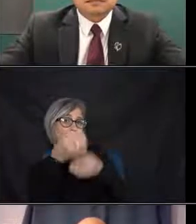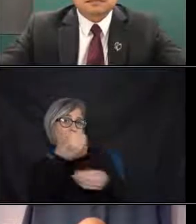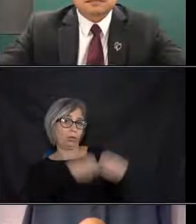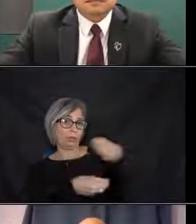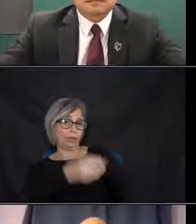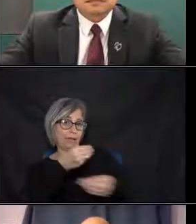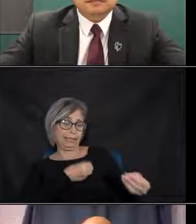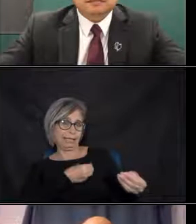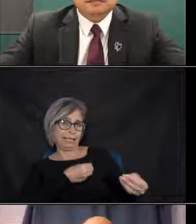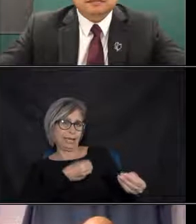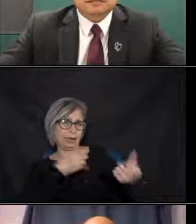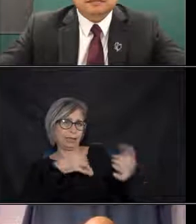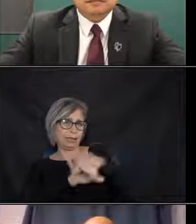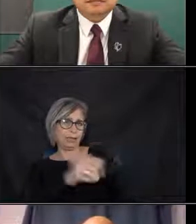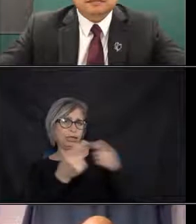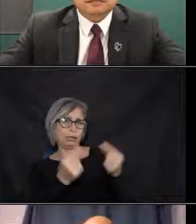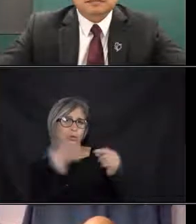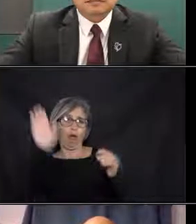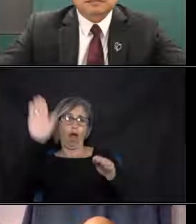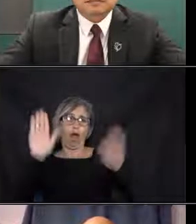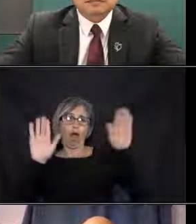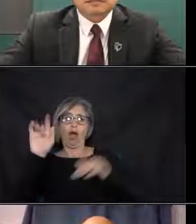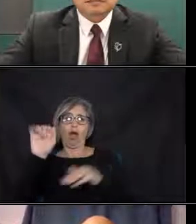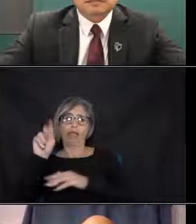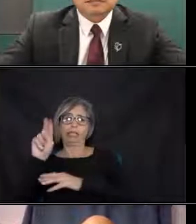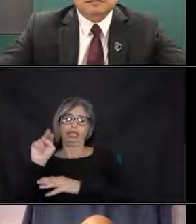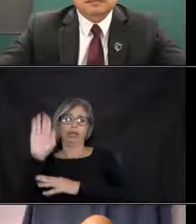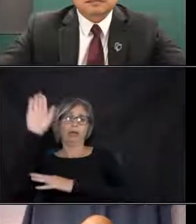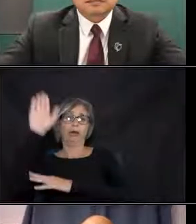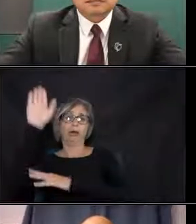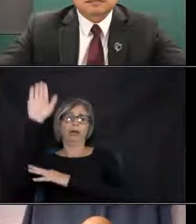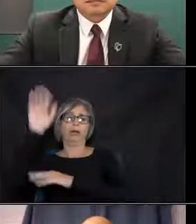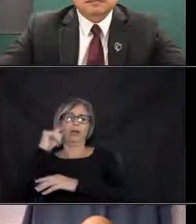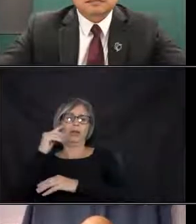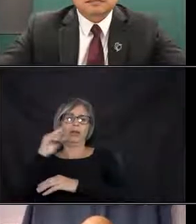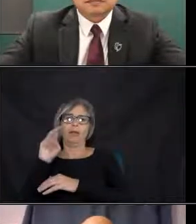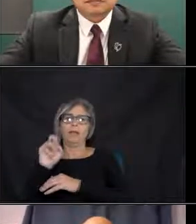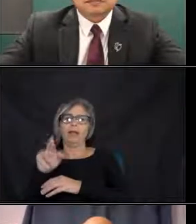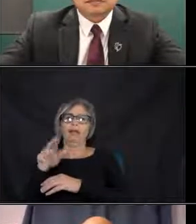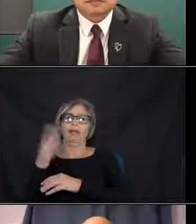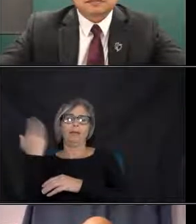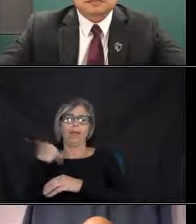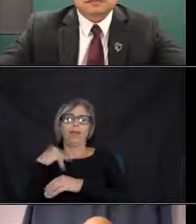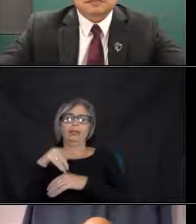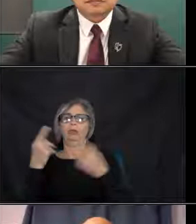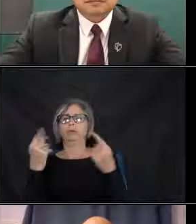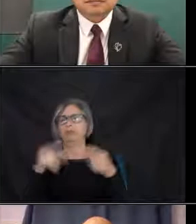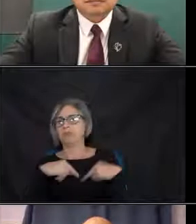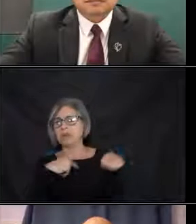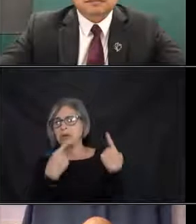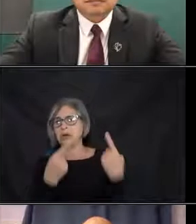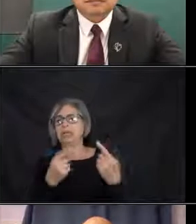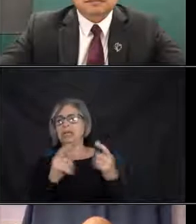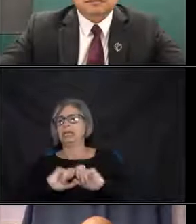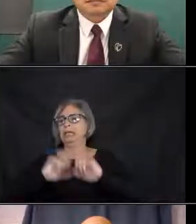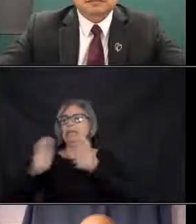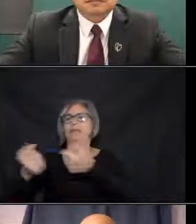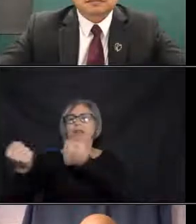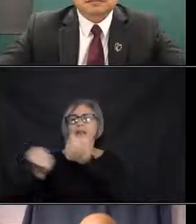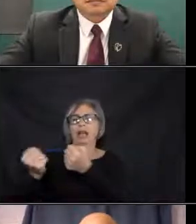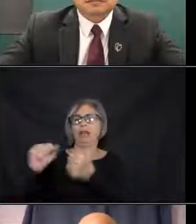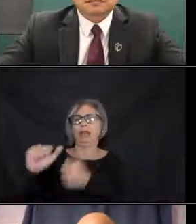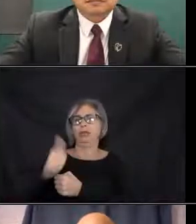I guess, doing auctions with those? And I know, Mayor, one of the things that we've done in the past is try to give a vehicle or so